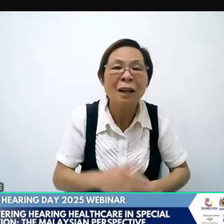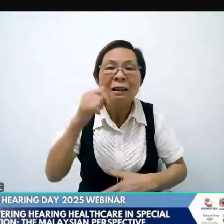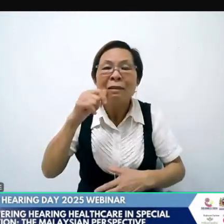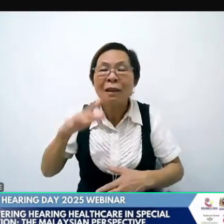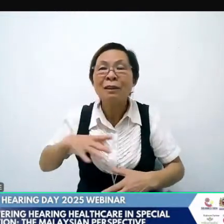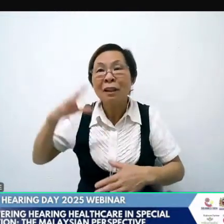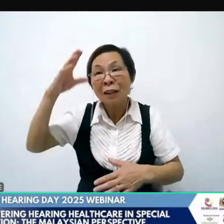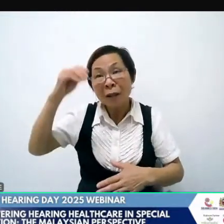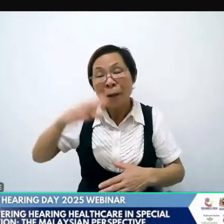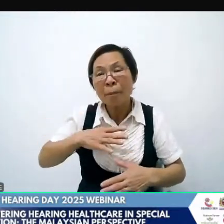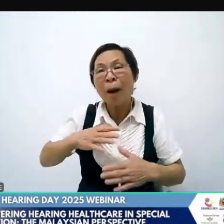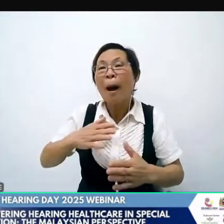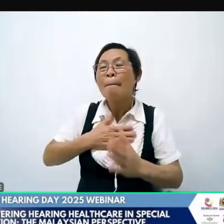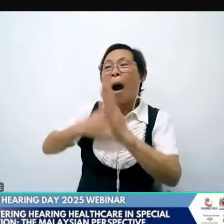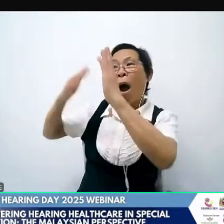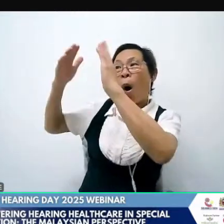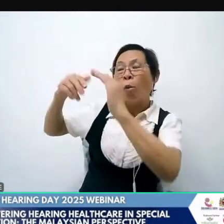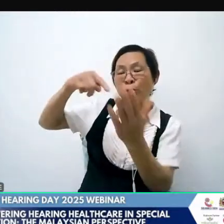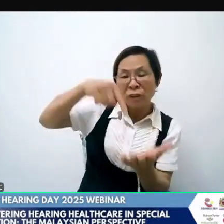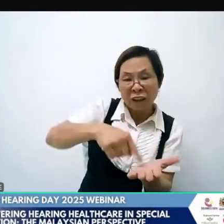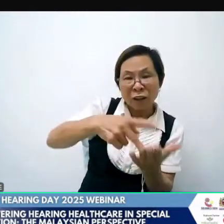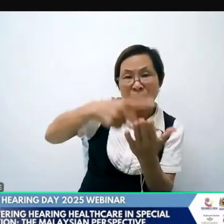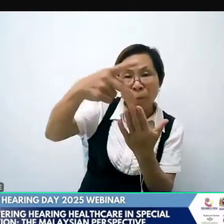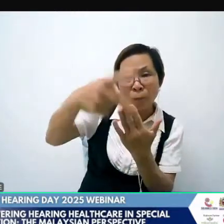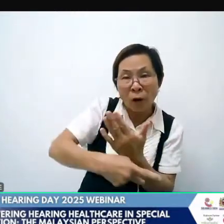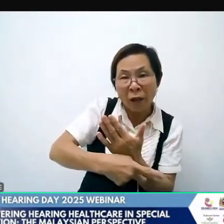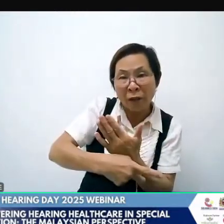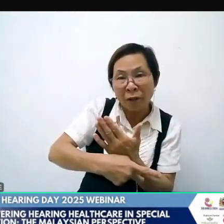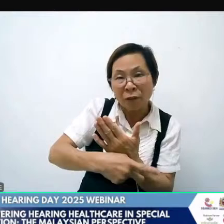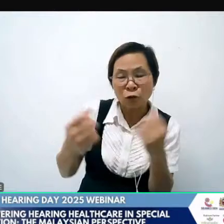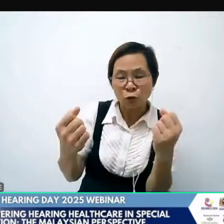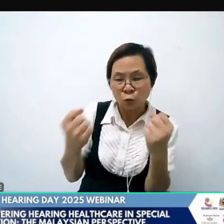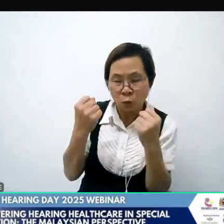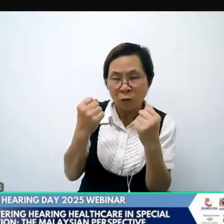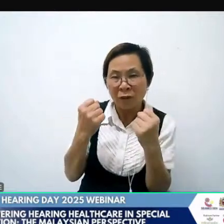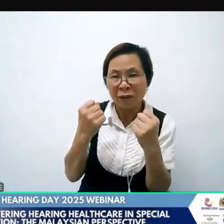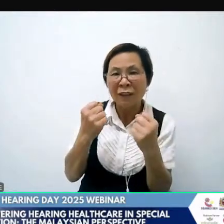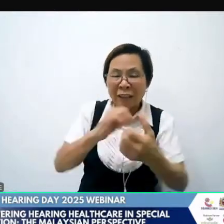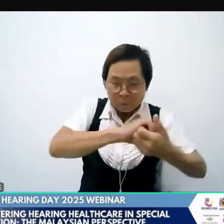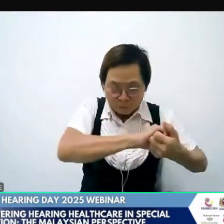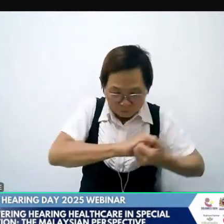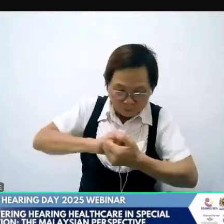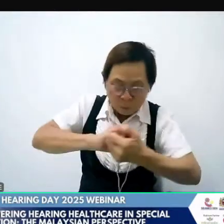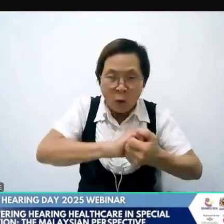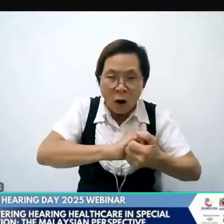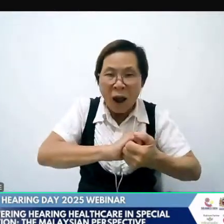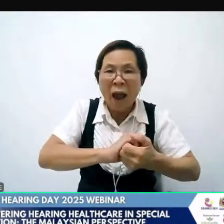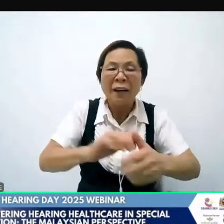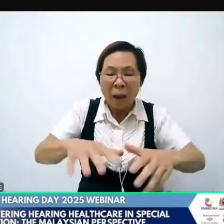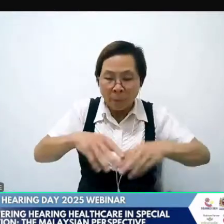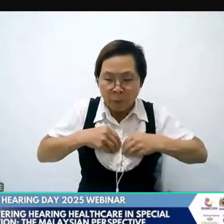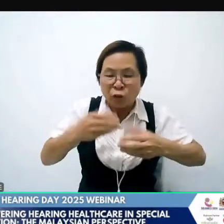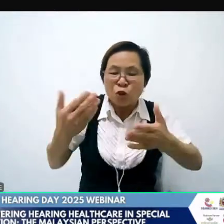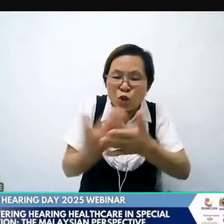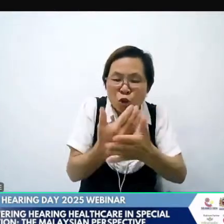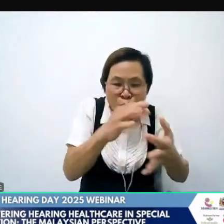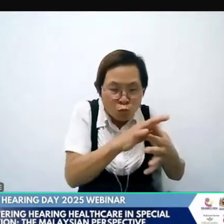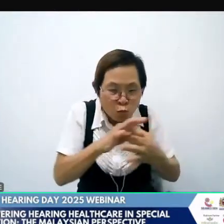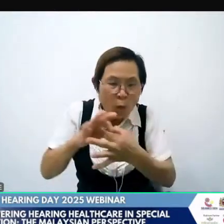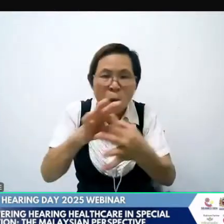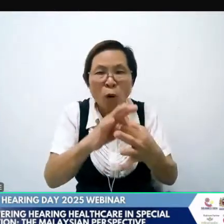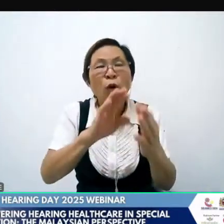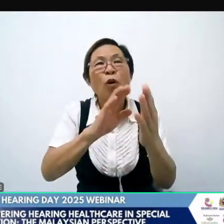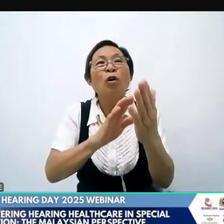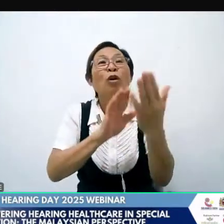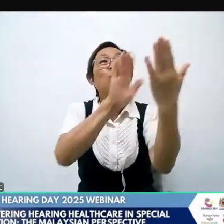my hope that this program will strengthen the existing relationship while fostering new collaboration towards